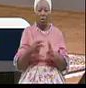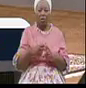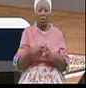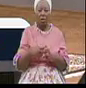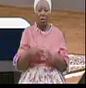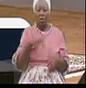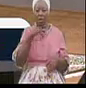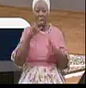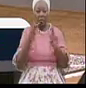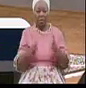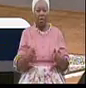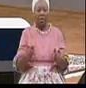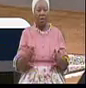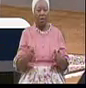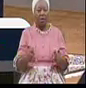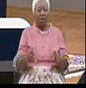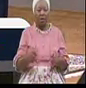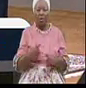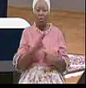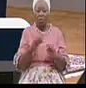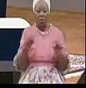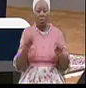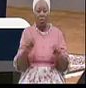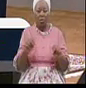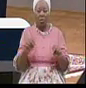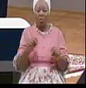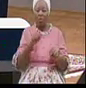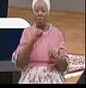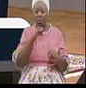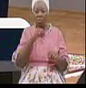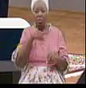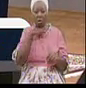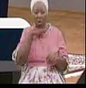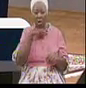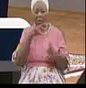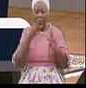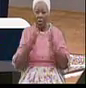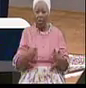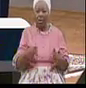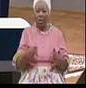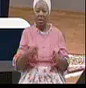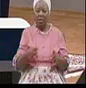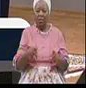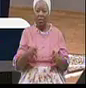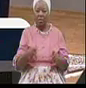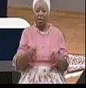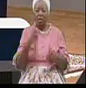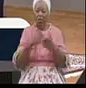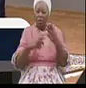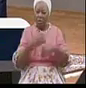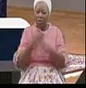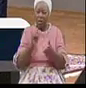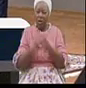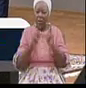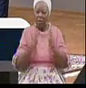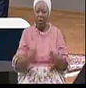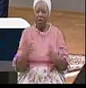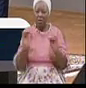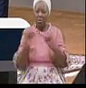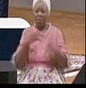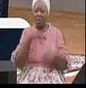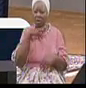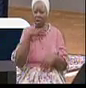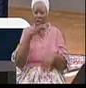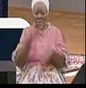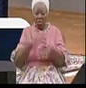unclean person. No unclean person. What makes him unclean? Touching a dead